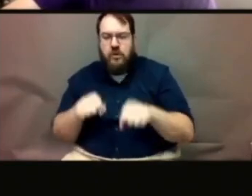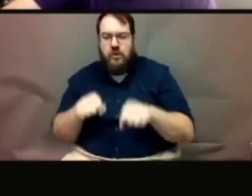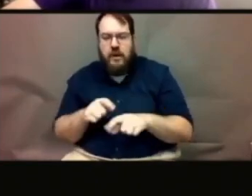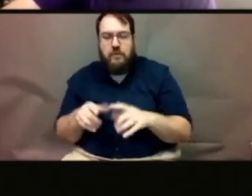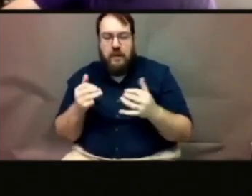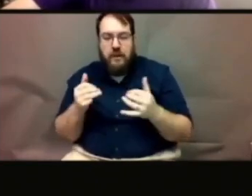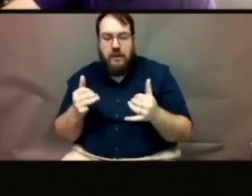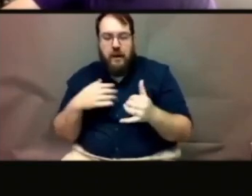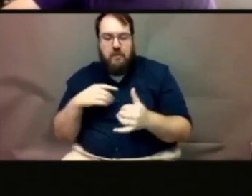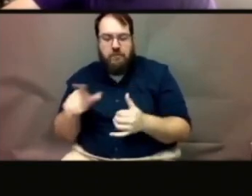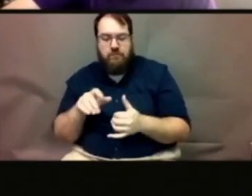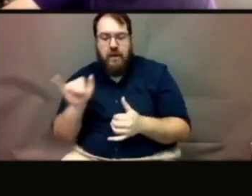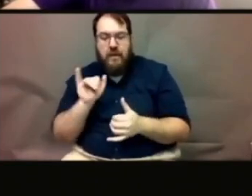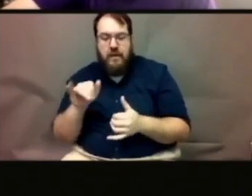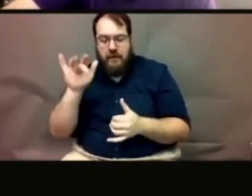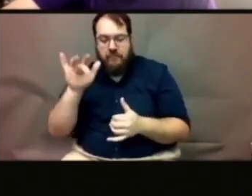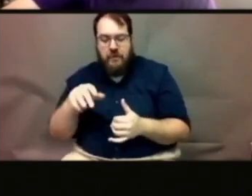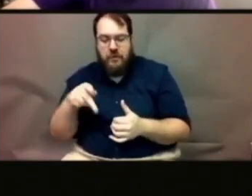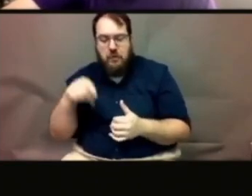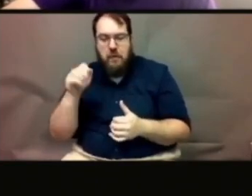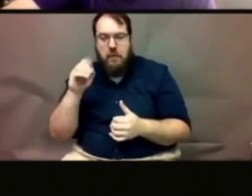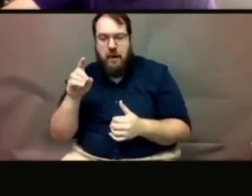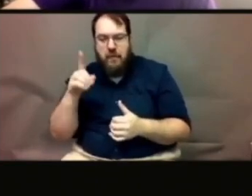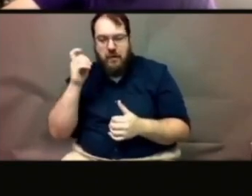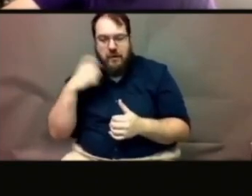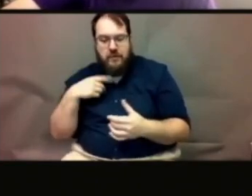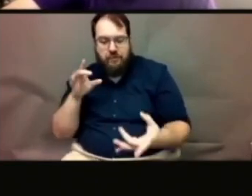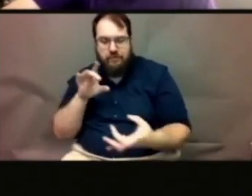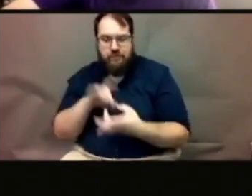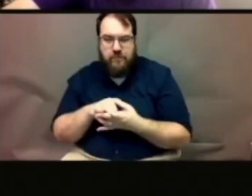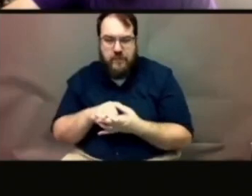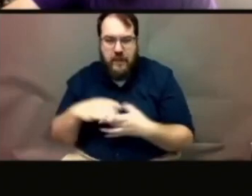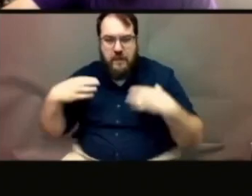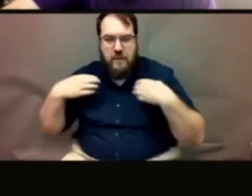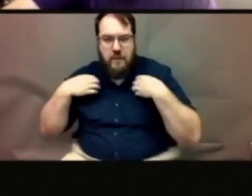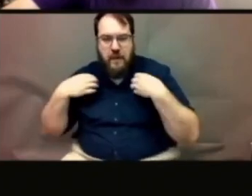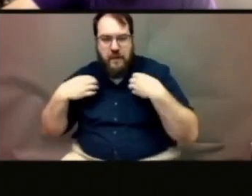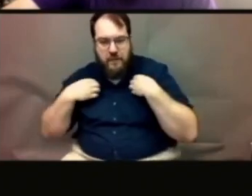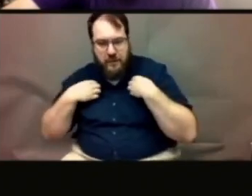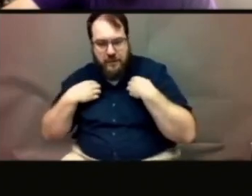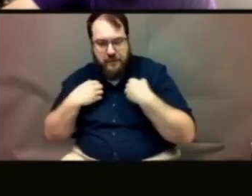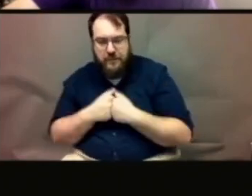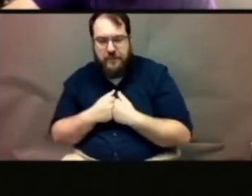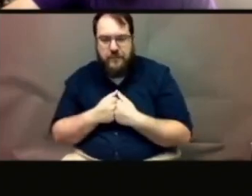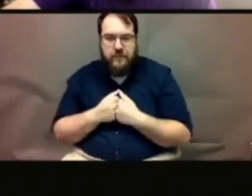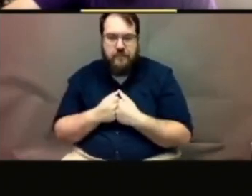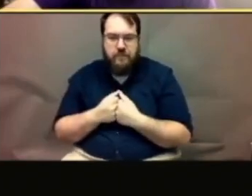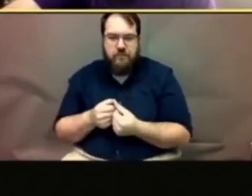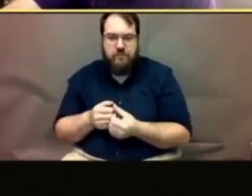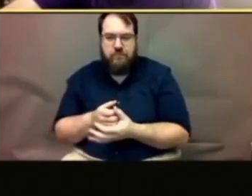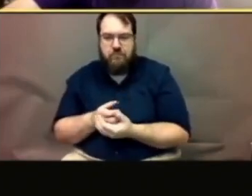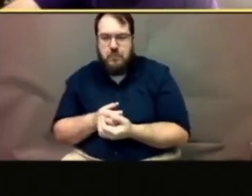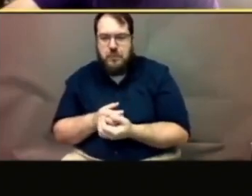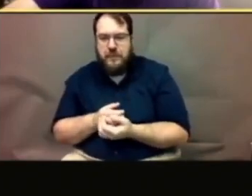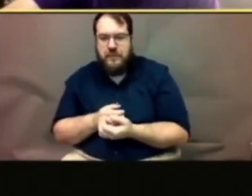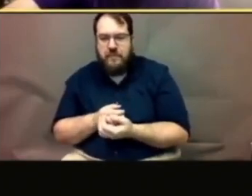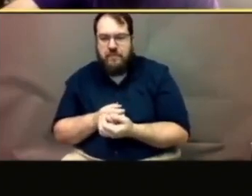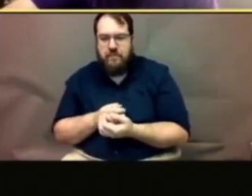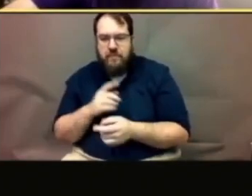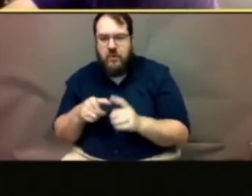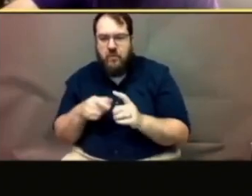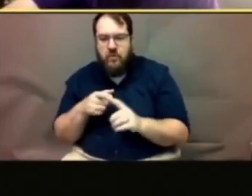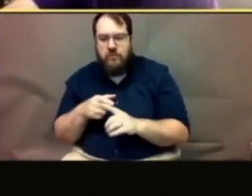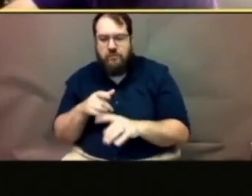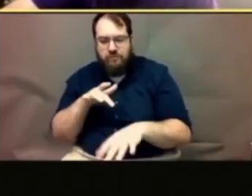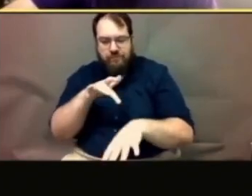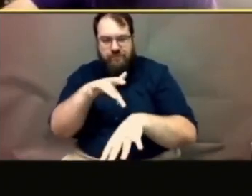mouse is like a touchpad because I've plugged in the backpack. But and so each time when you hold your finger, say